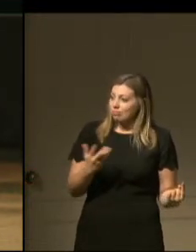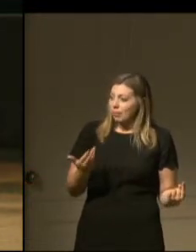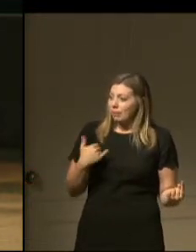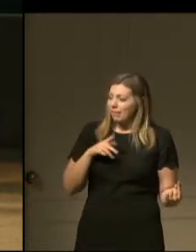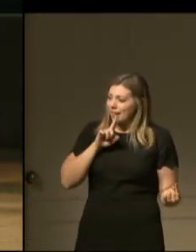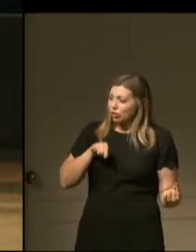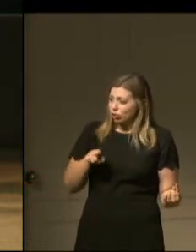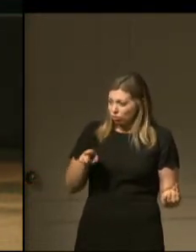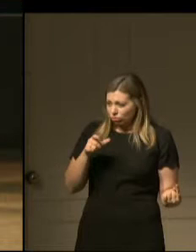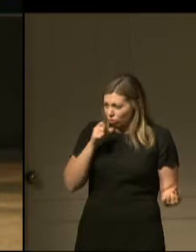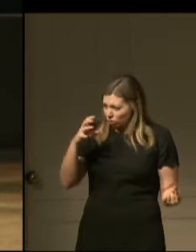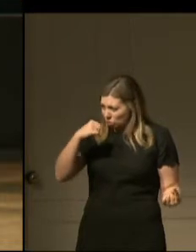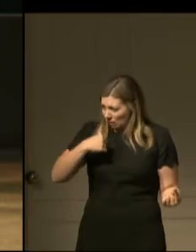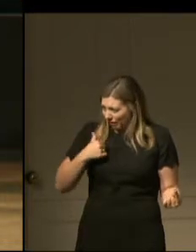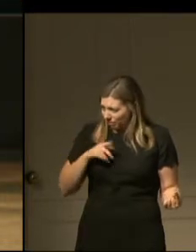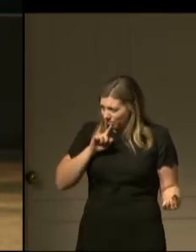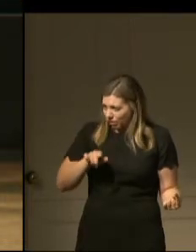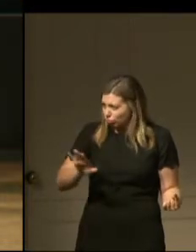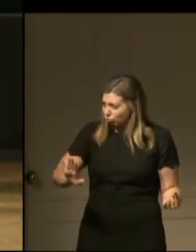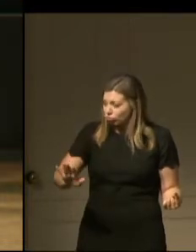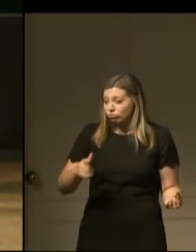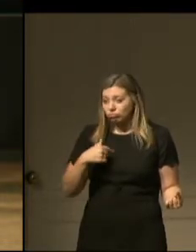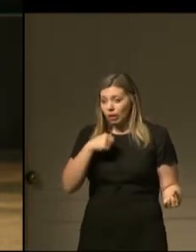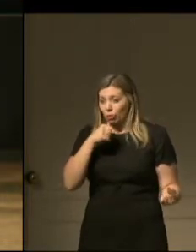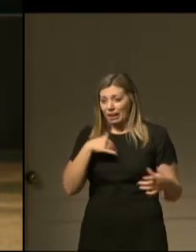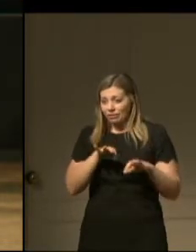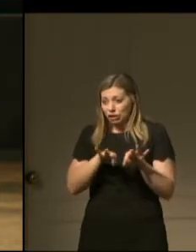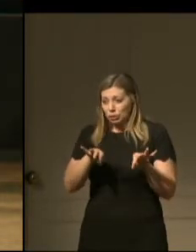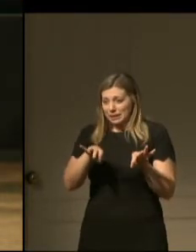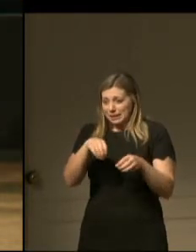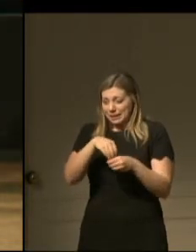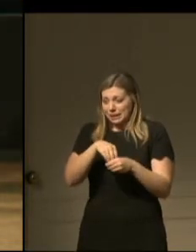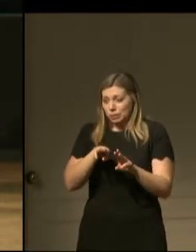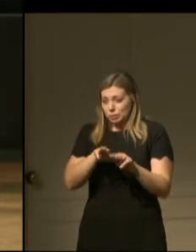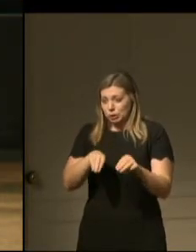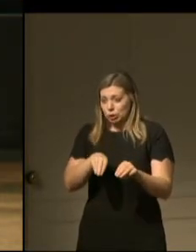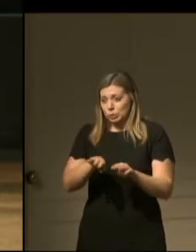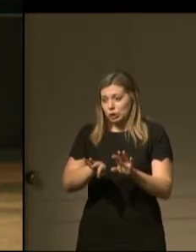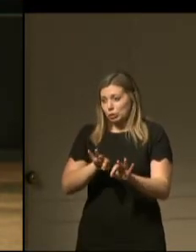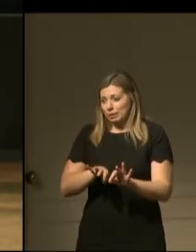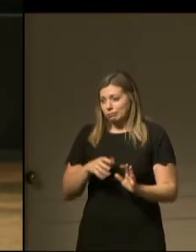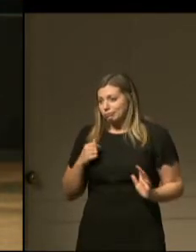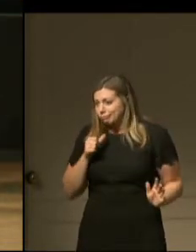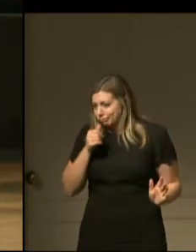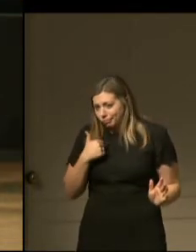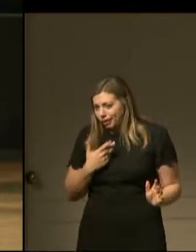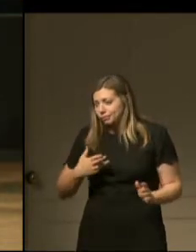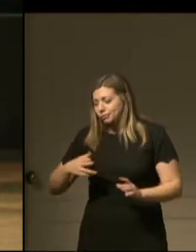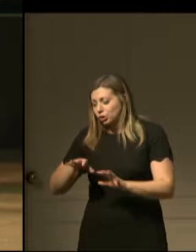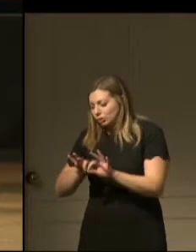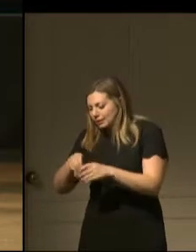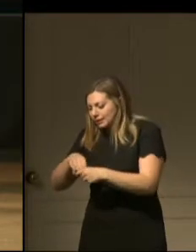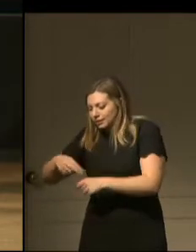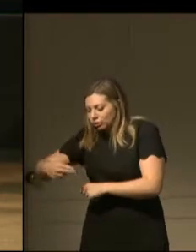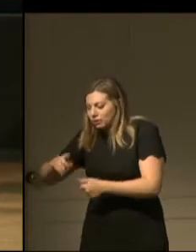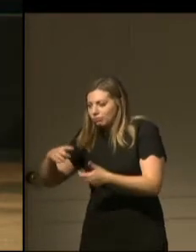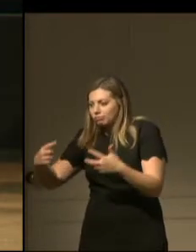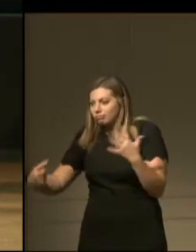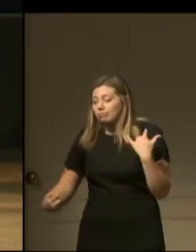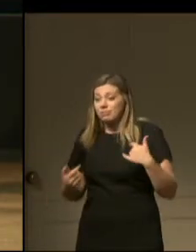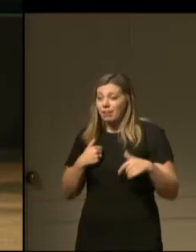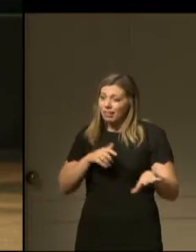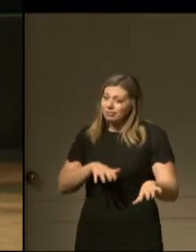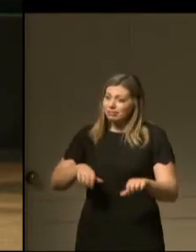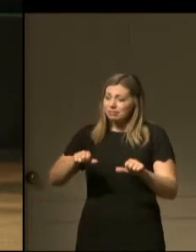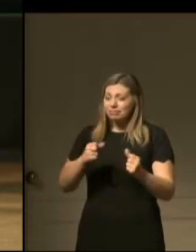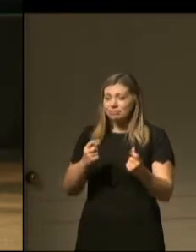the answer. Don't assume that I'm gonna have the answer, and I don't have a degree in museum curation and in history, and I've taken a